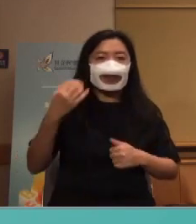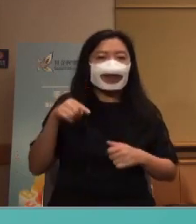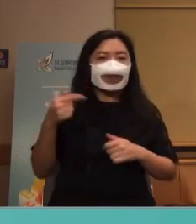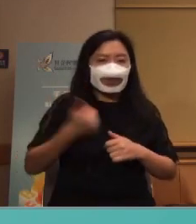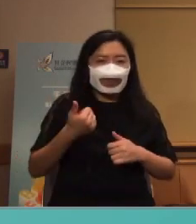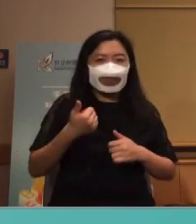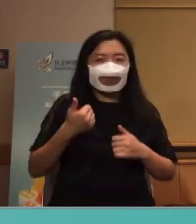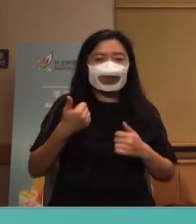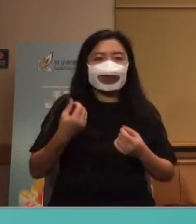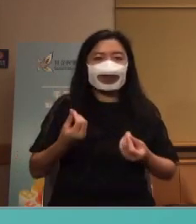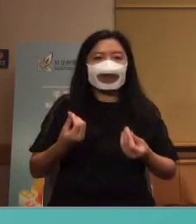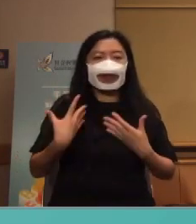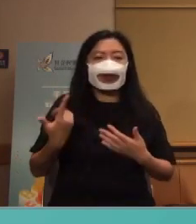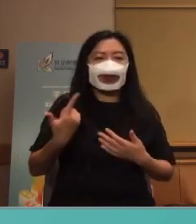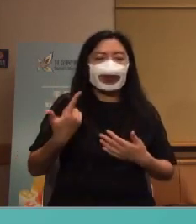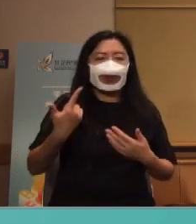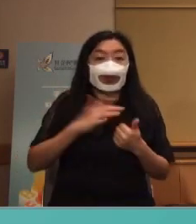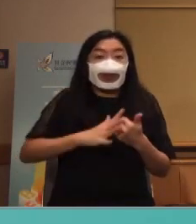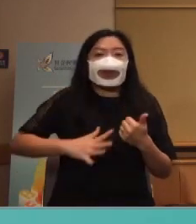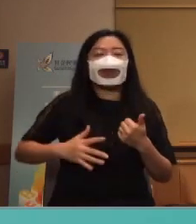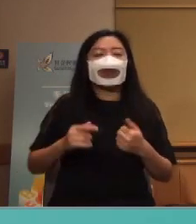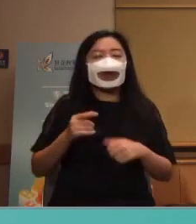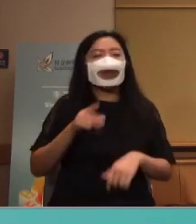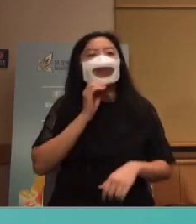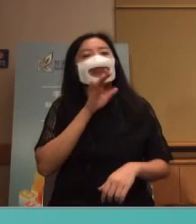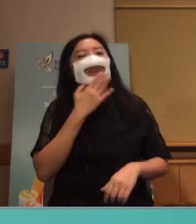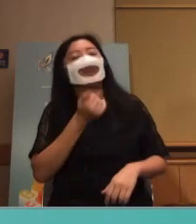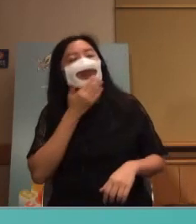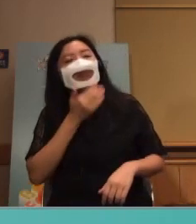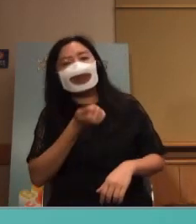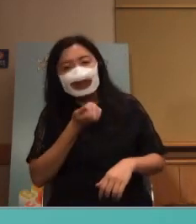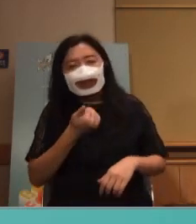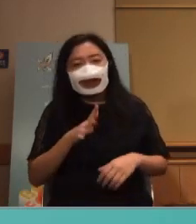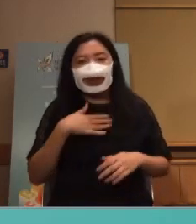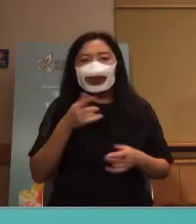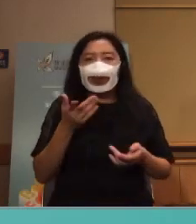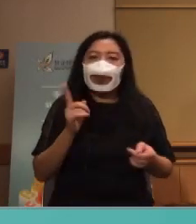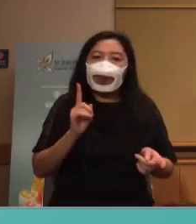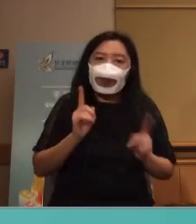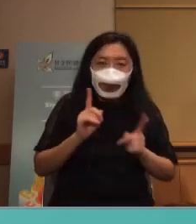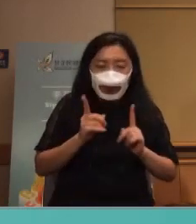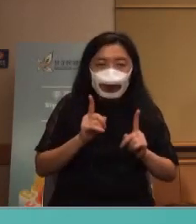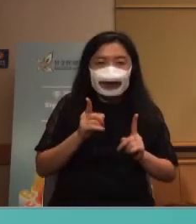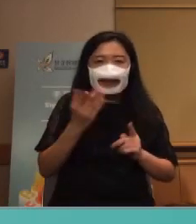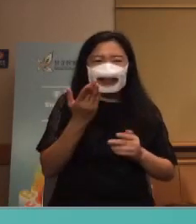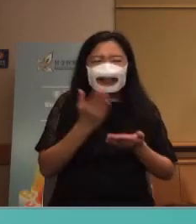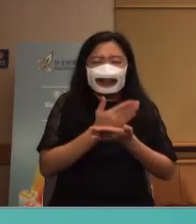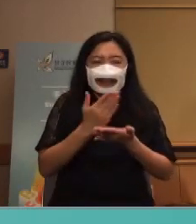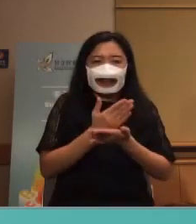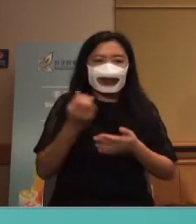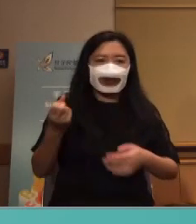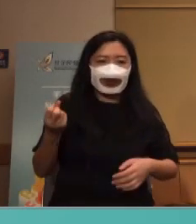right? And let's just take a step back. I started in crypto mid to late 2016 by this professor called